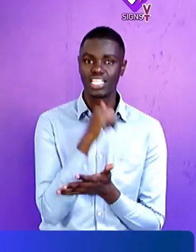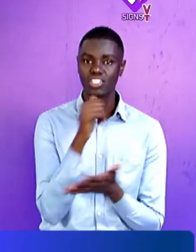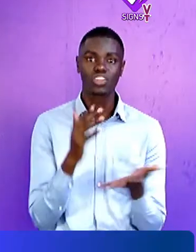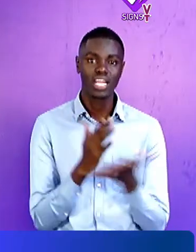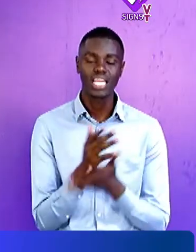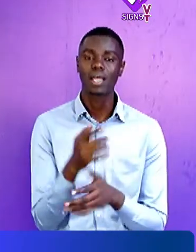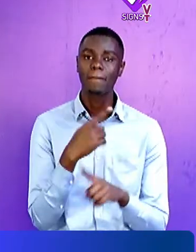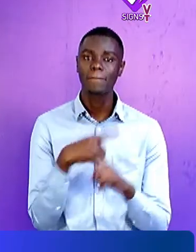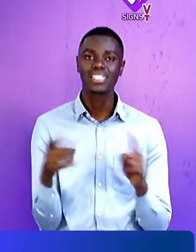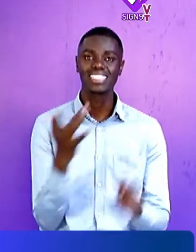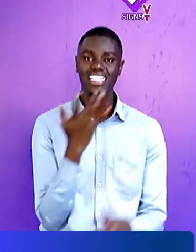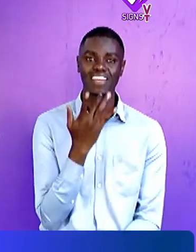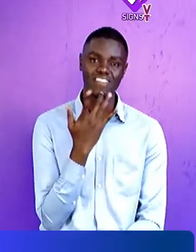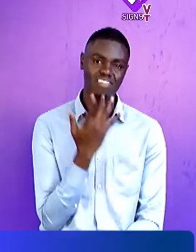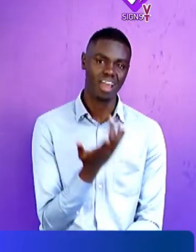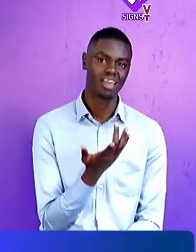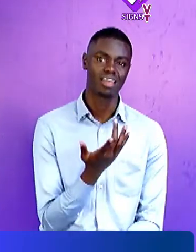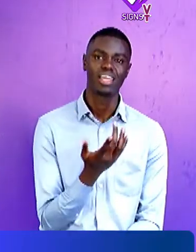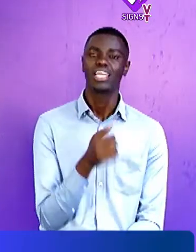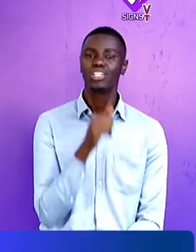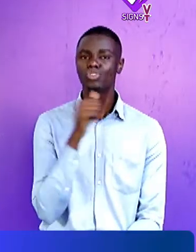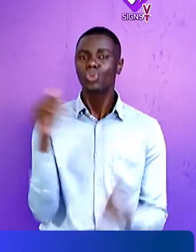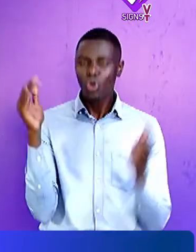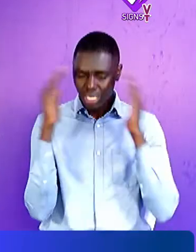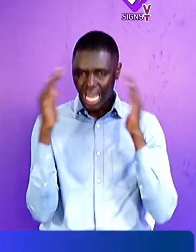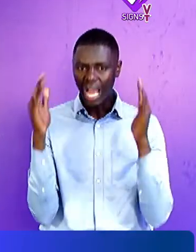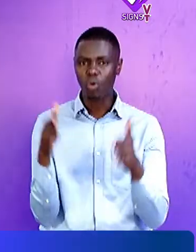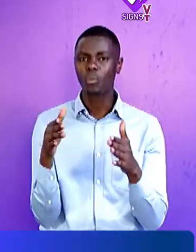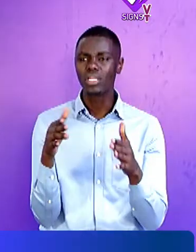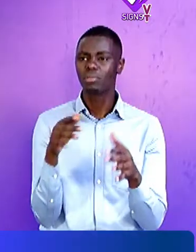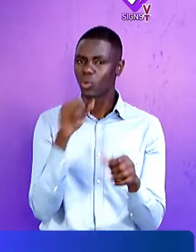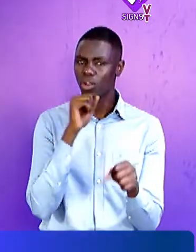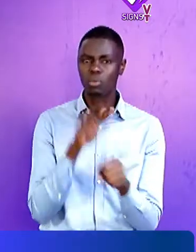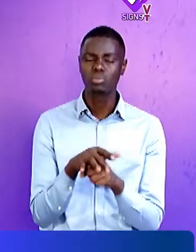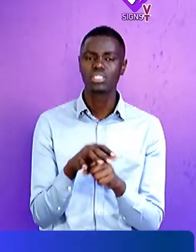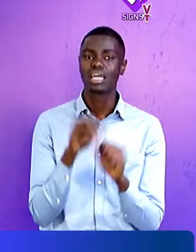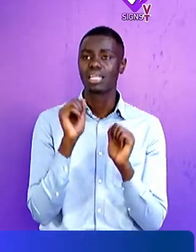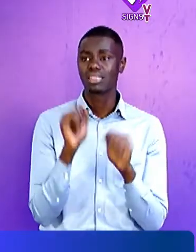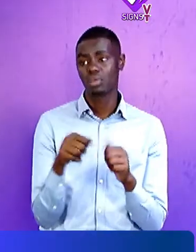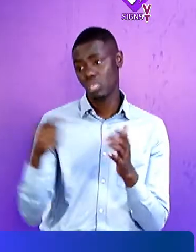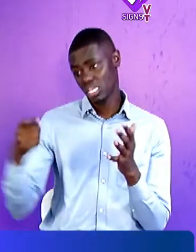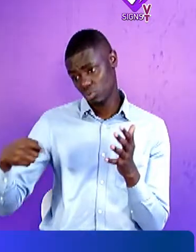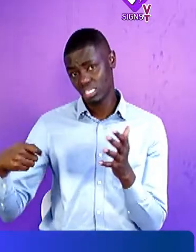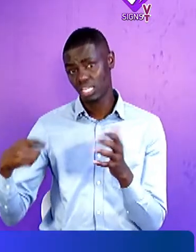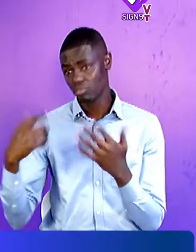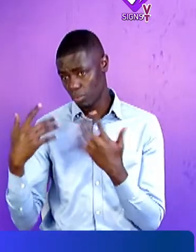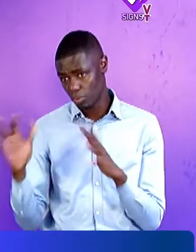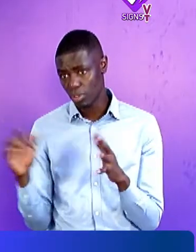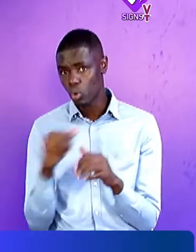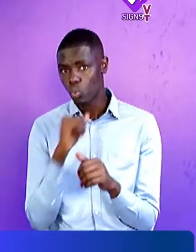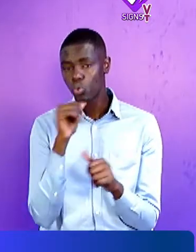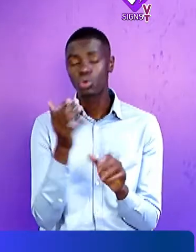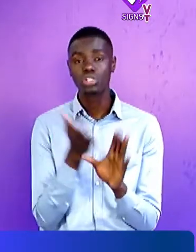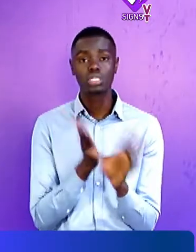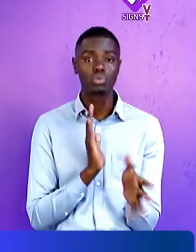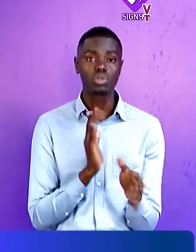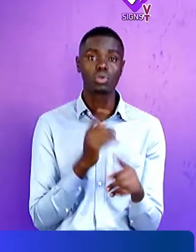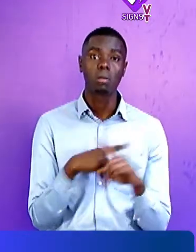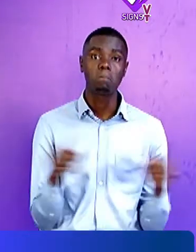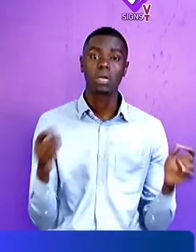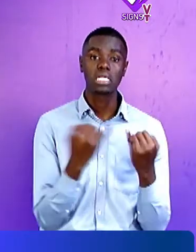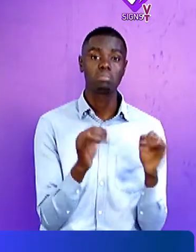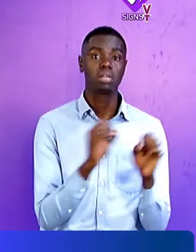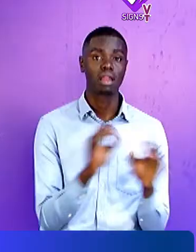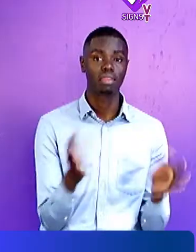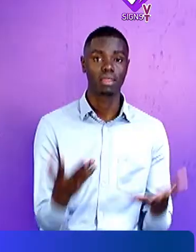a privilege we get. So it's not a commitment. They don't have to do it. So they can just say, we signed the agreement, we don't have to withdraw it, but we won't implement